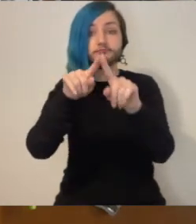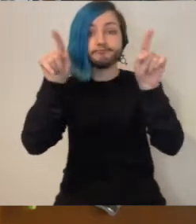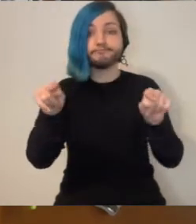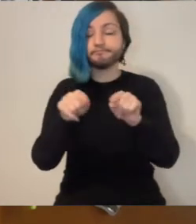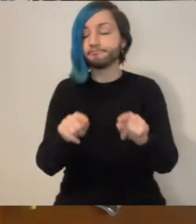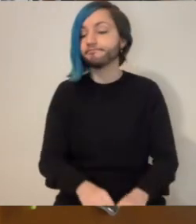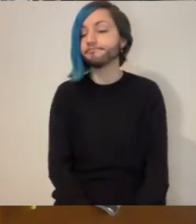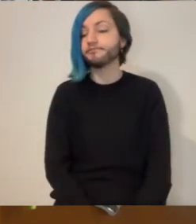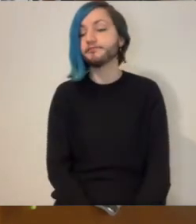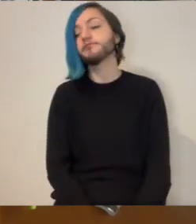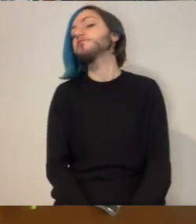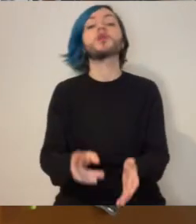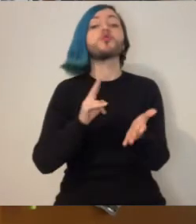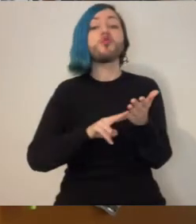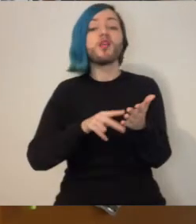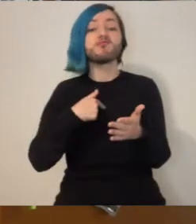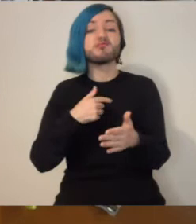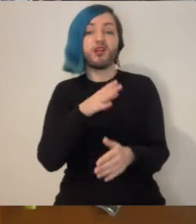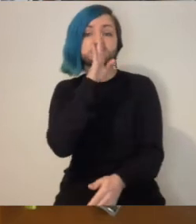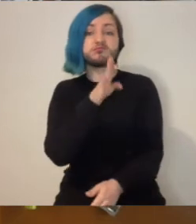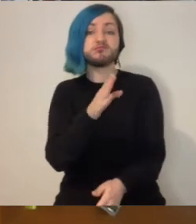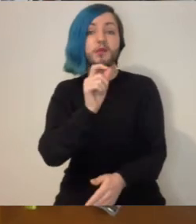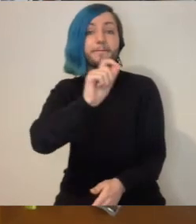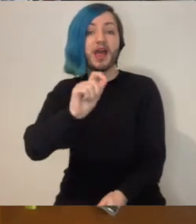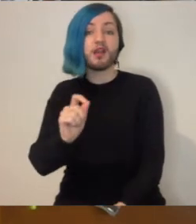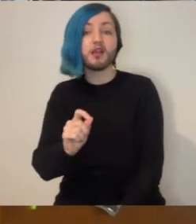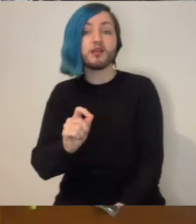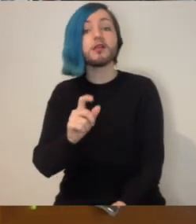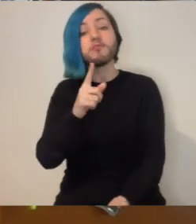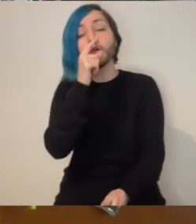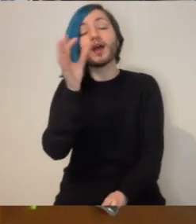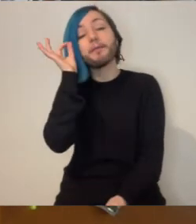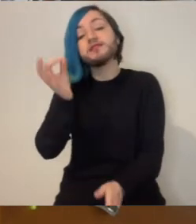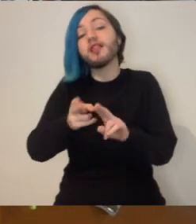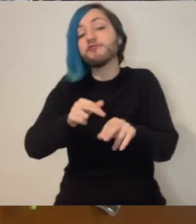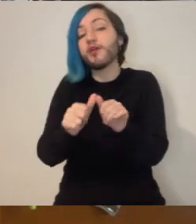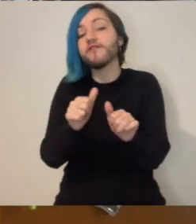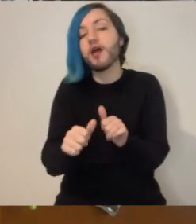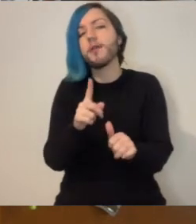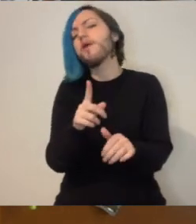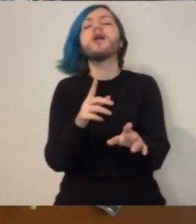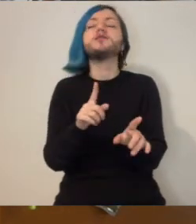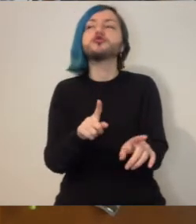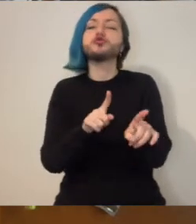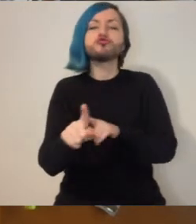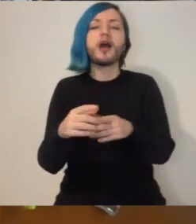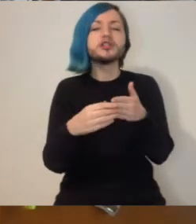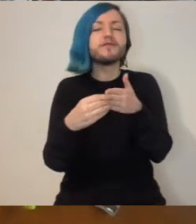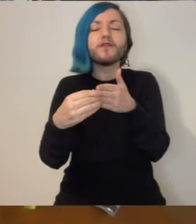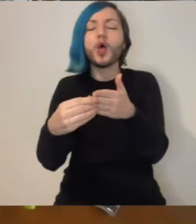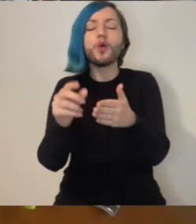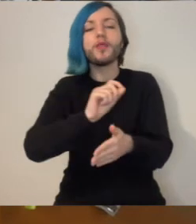our creature into the middle there. Usually I do just work straight with pen. Obviously you can use pencil if you want, but try and